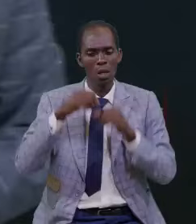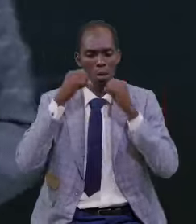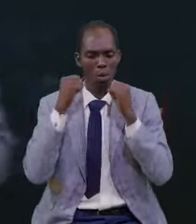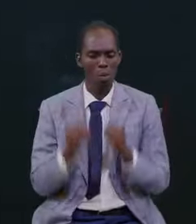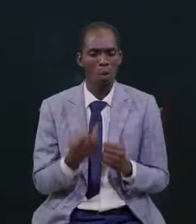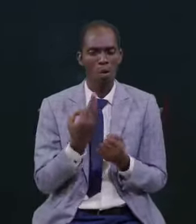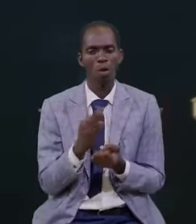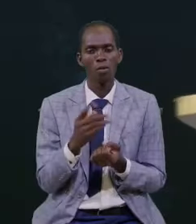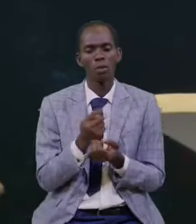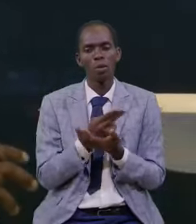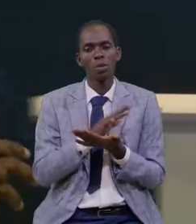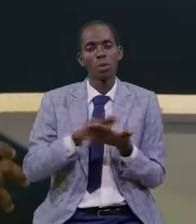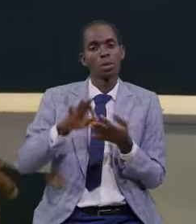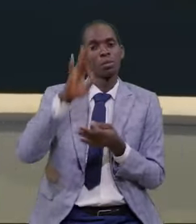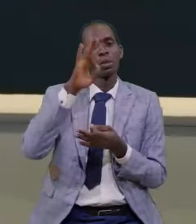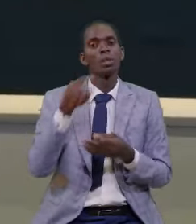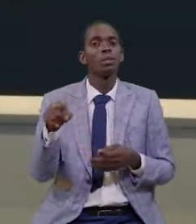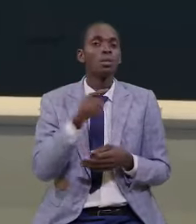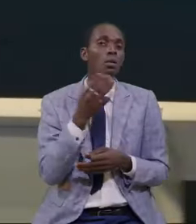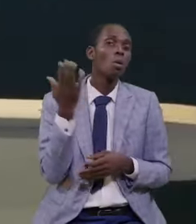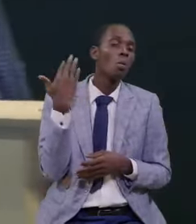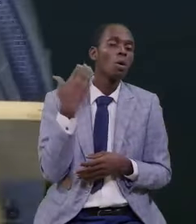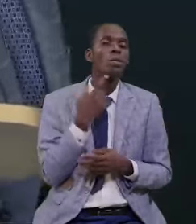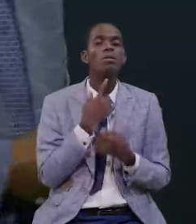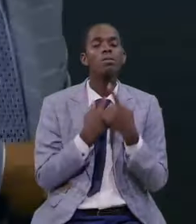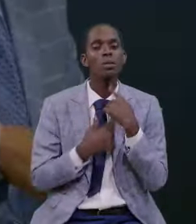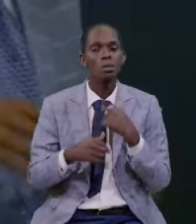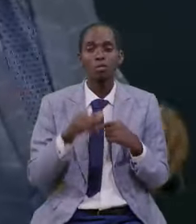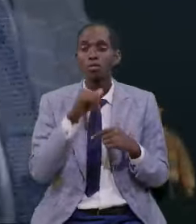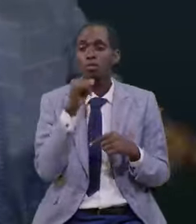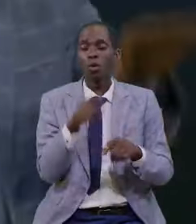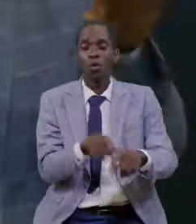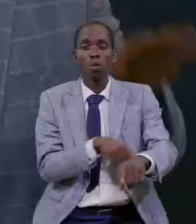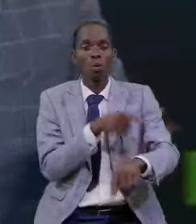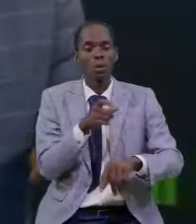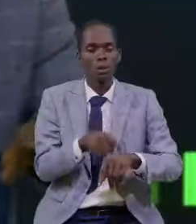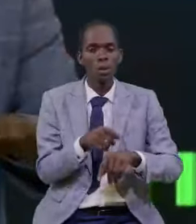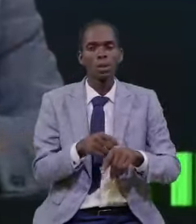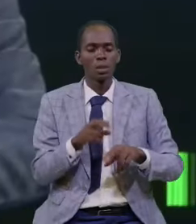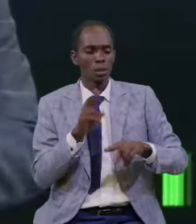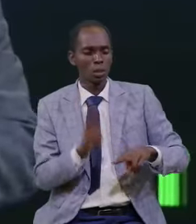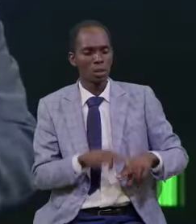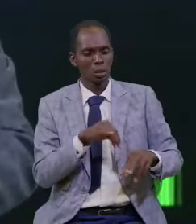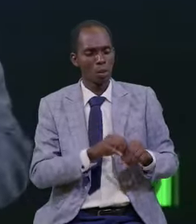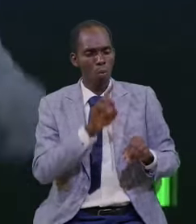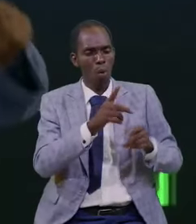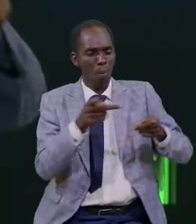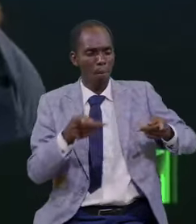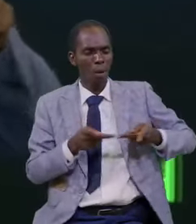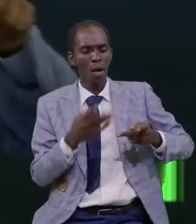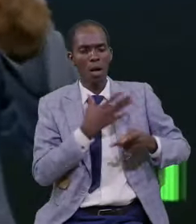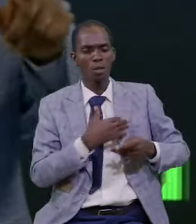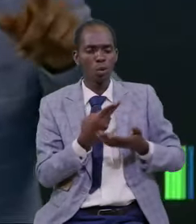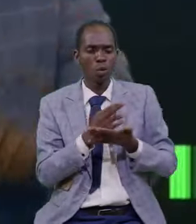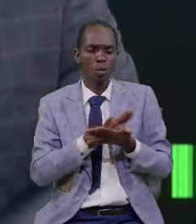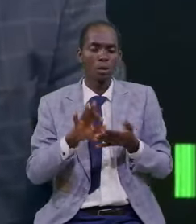thirsty. And not many days after, I was sitting in one place, the Holy Ghost descended upon them. And